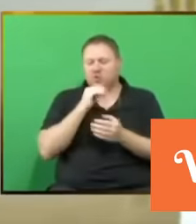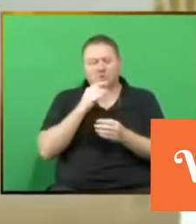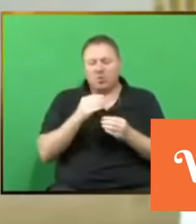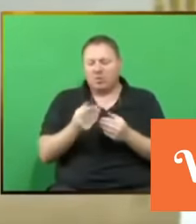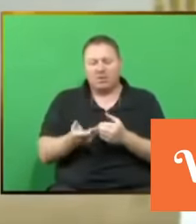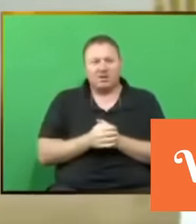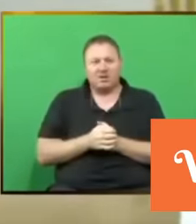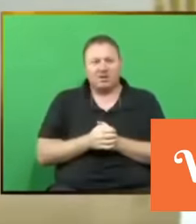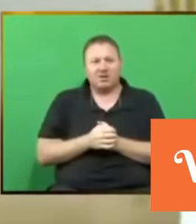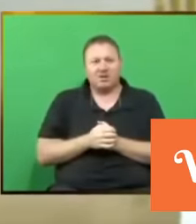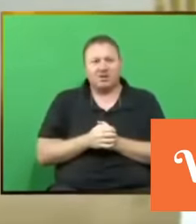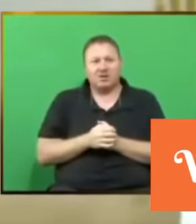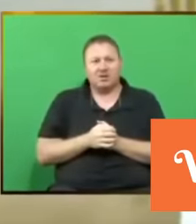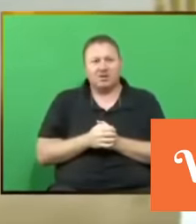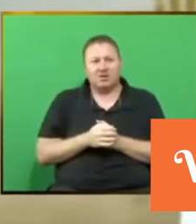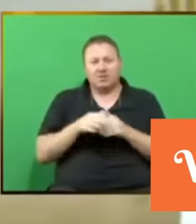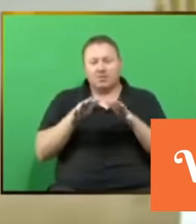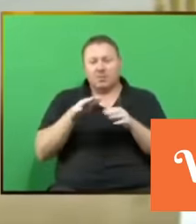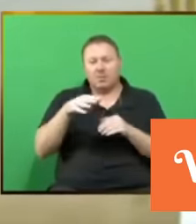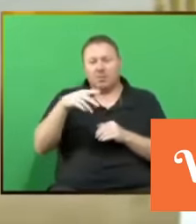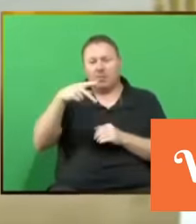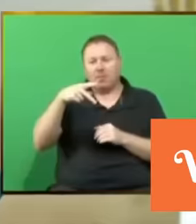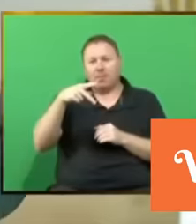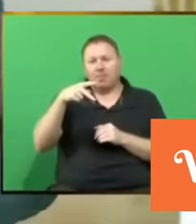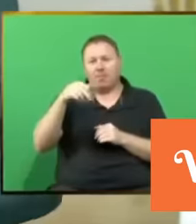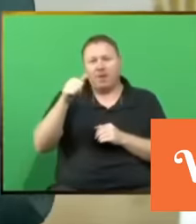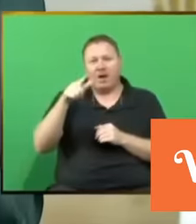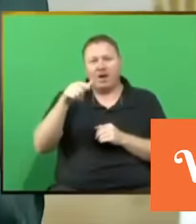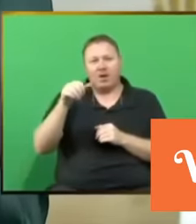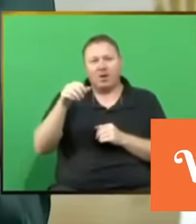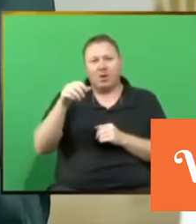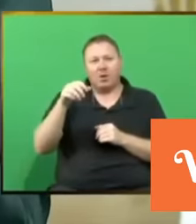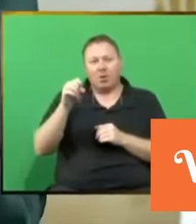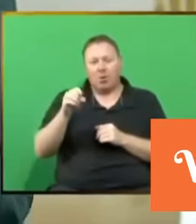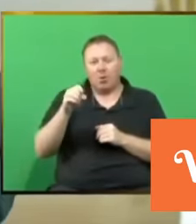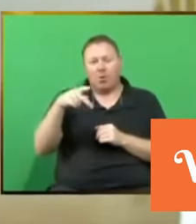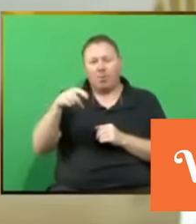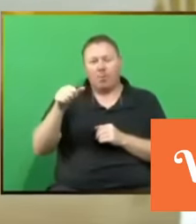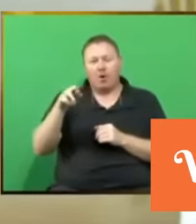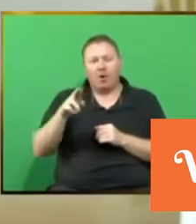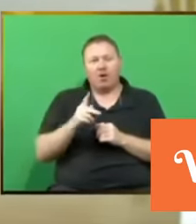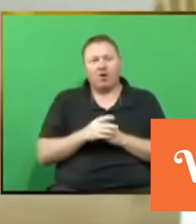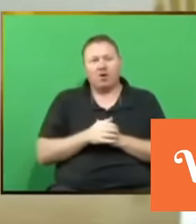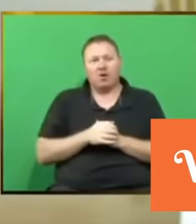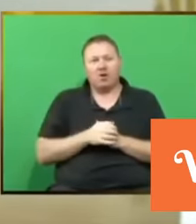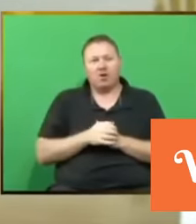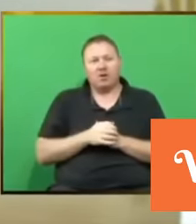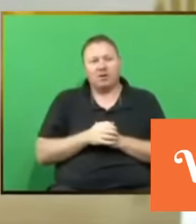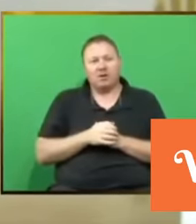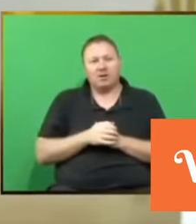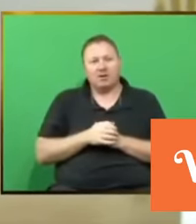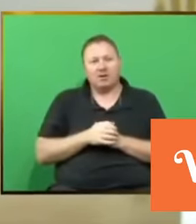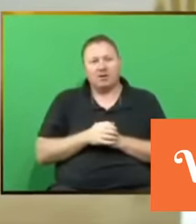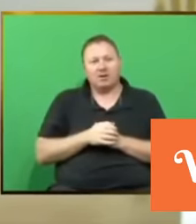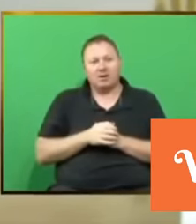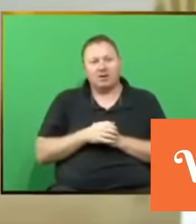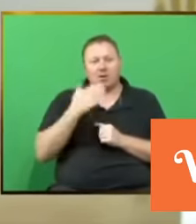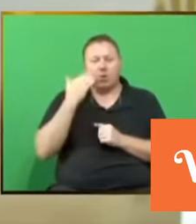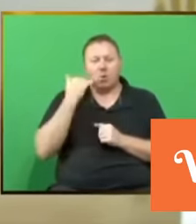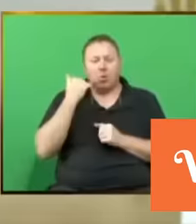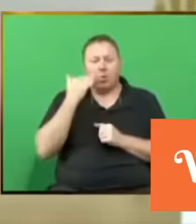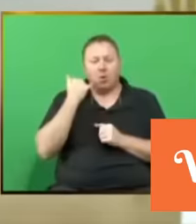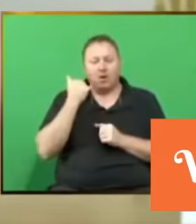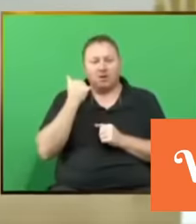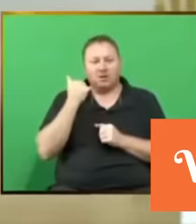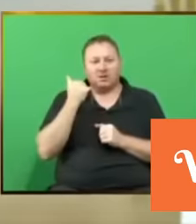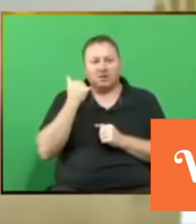What about the people in Parro Park? Do you know what is happening there, Chairperson? The white tenants, listen